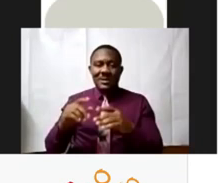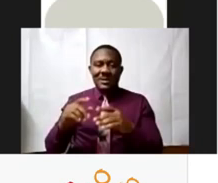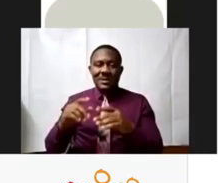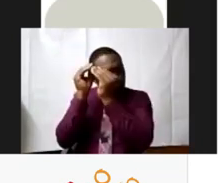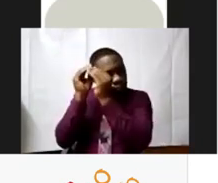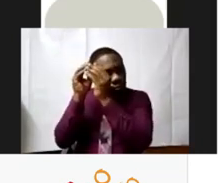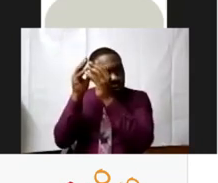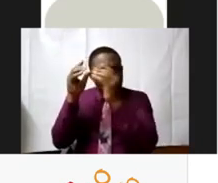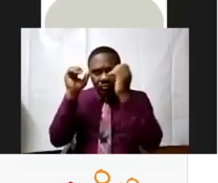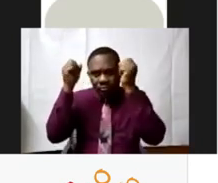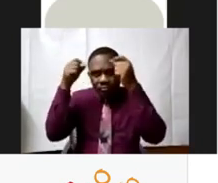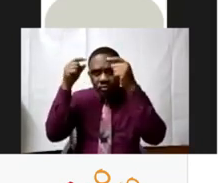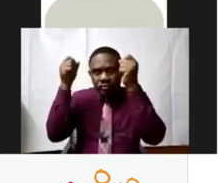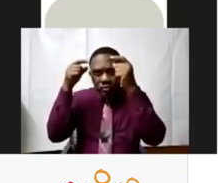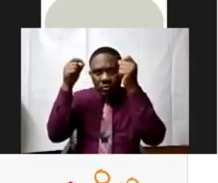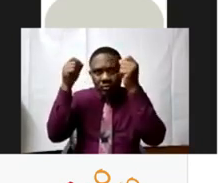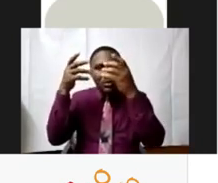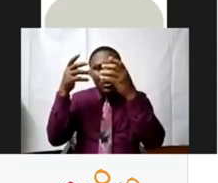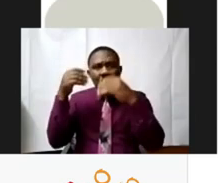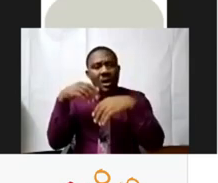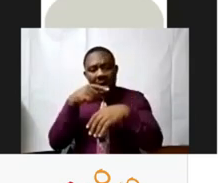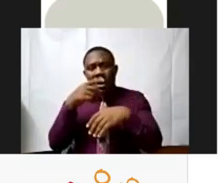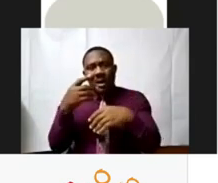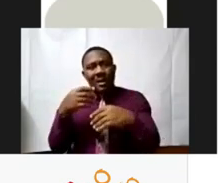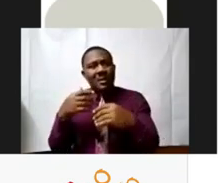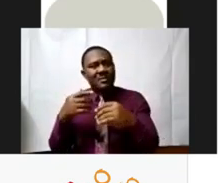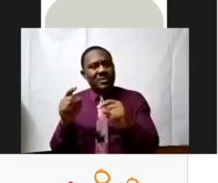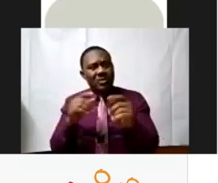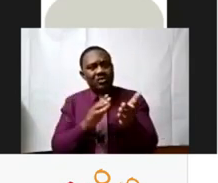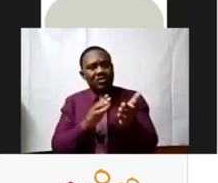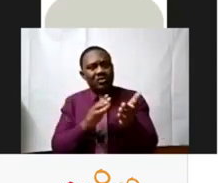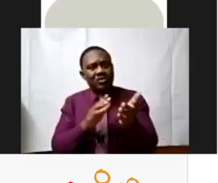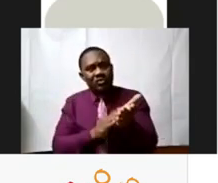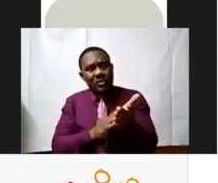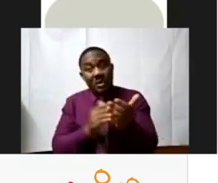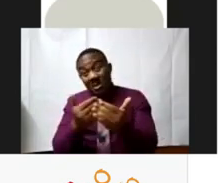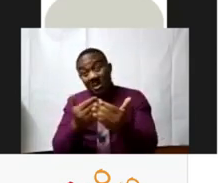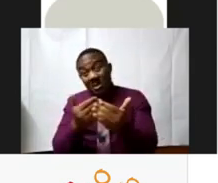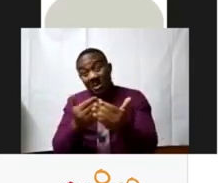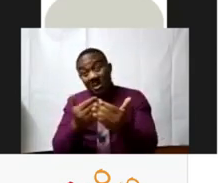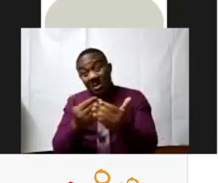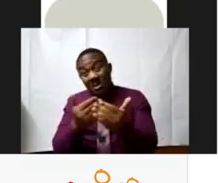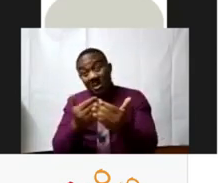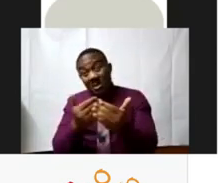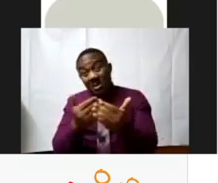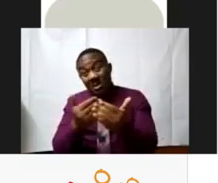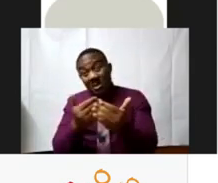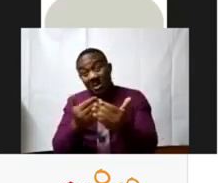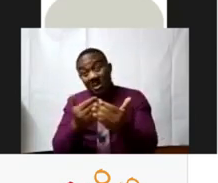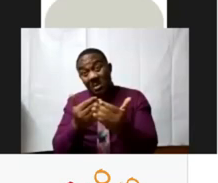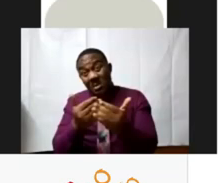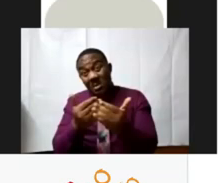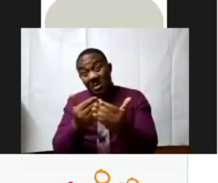program must be tailored according to the child's age and child's interests. Notice that they do have